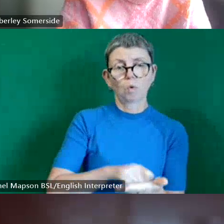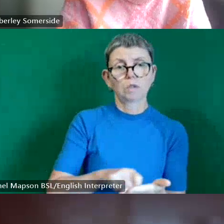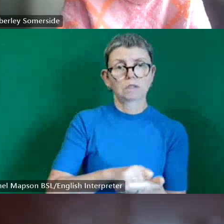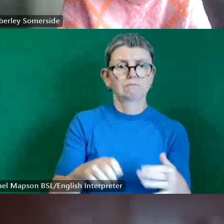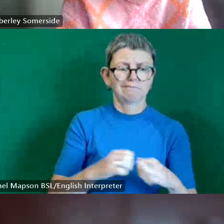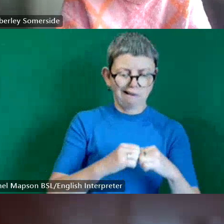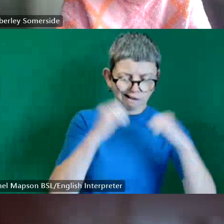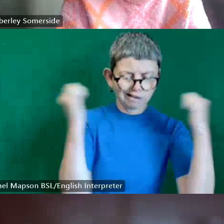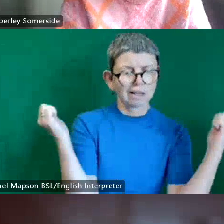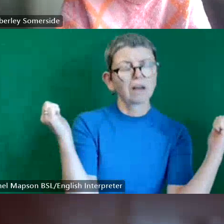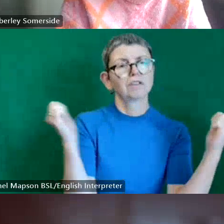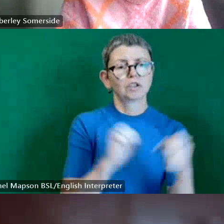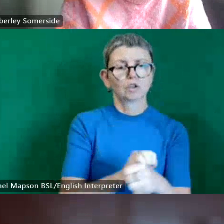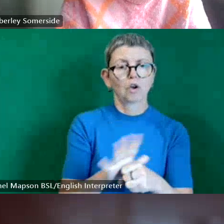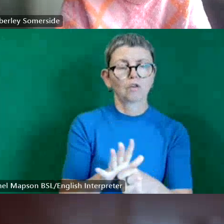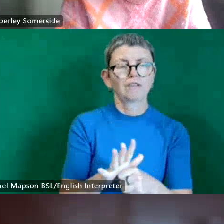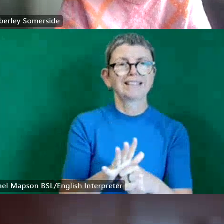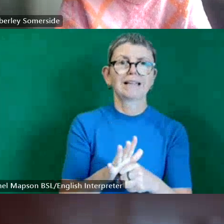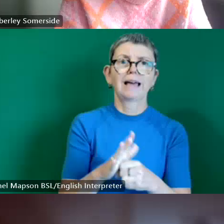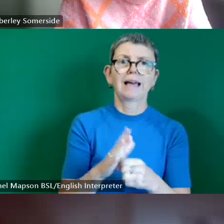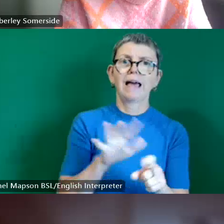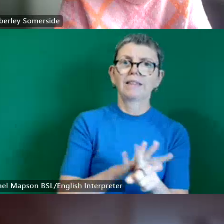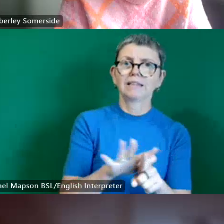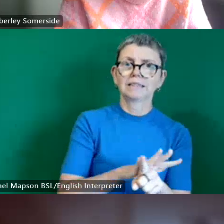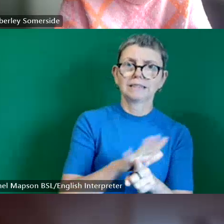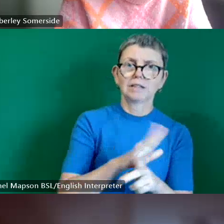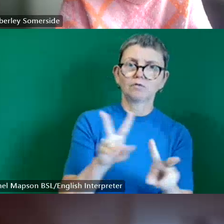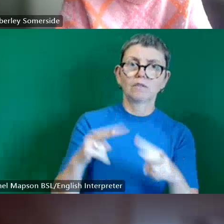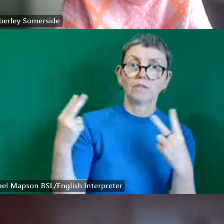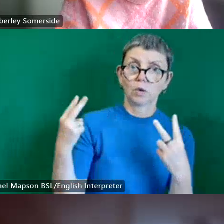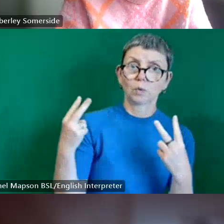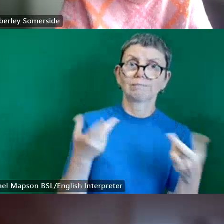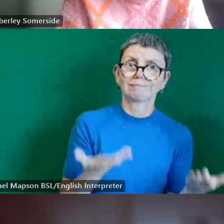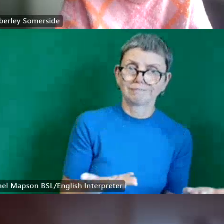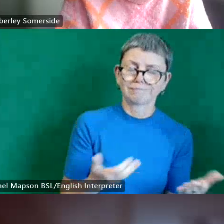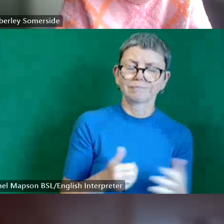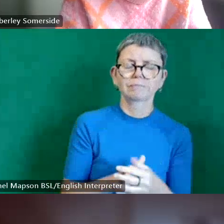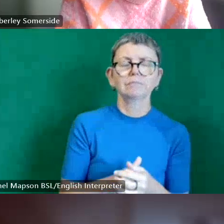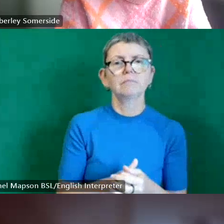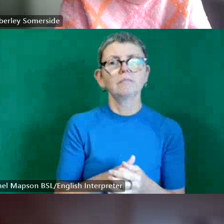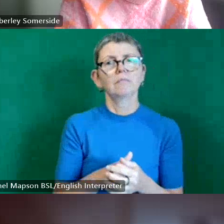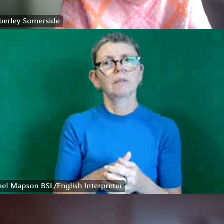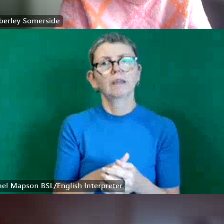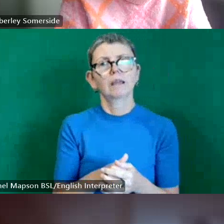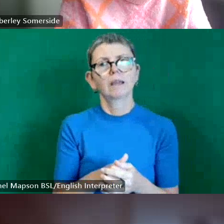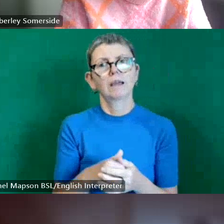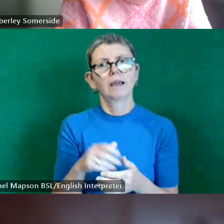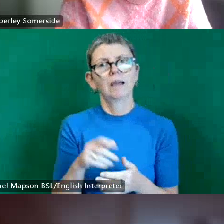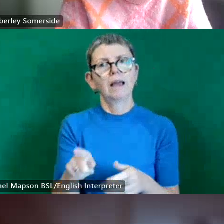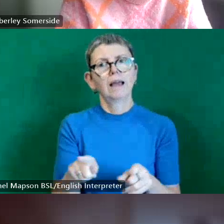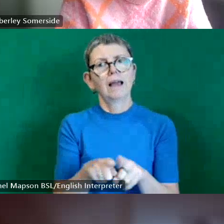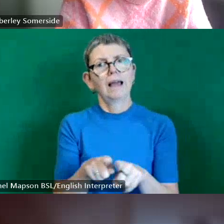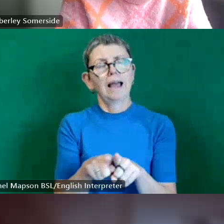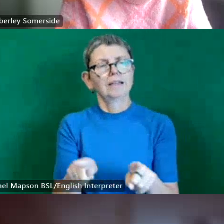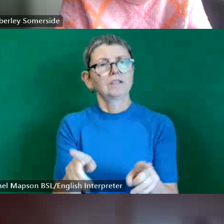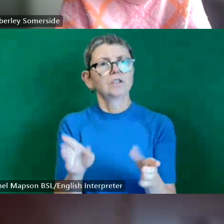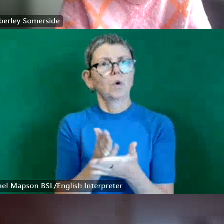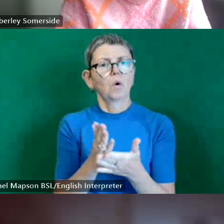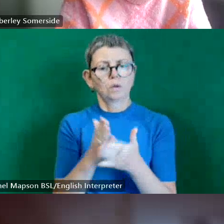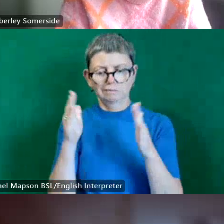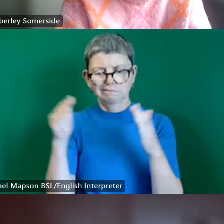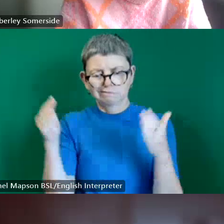Ethnic Variation on COVID-19 Incidence and Outcomes, and Sharpening the Global Focus on Ethnicity and Race in the